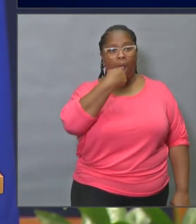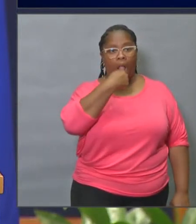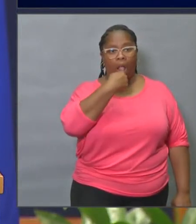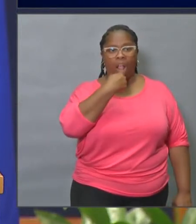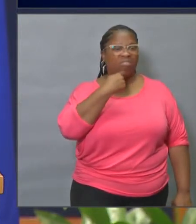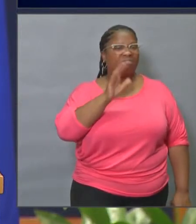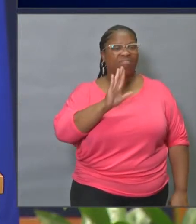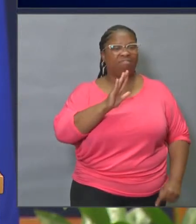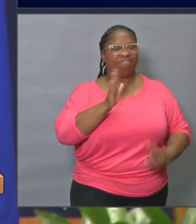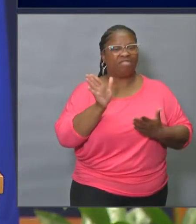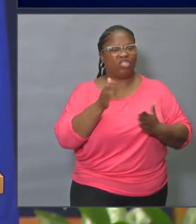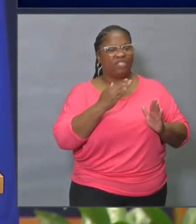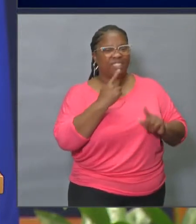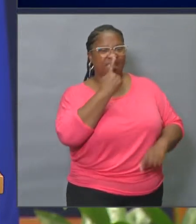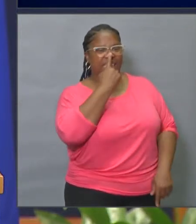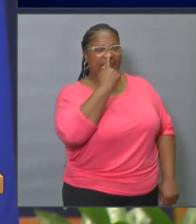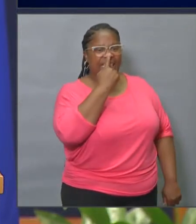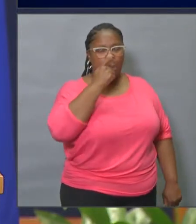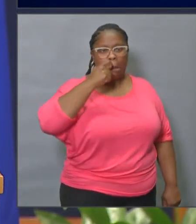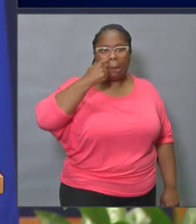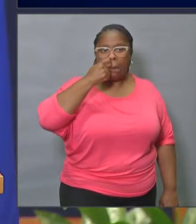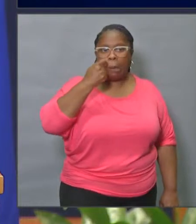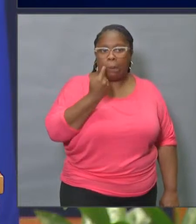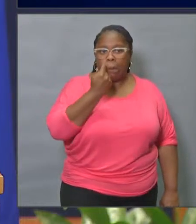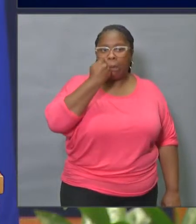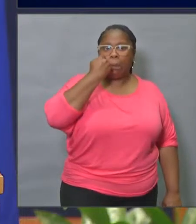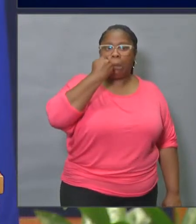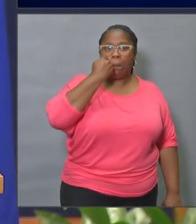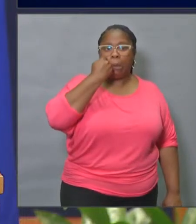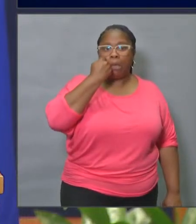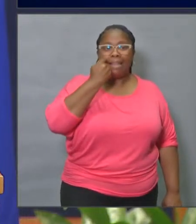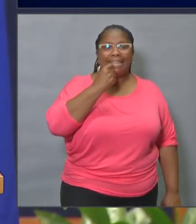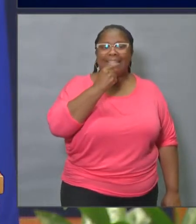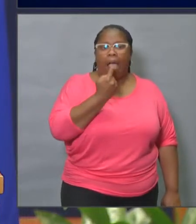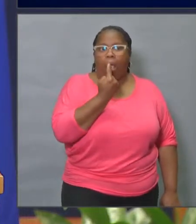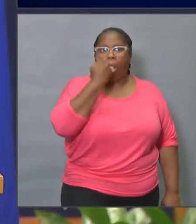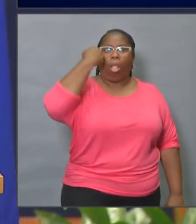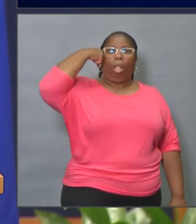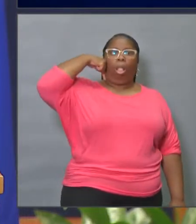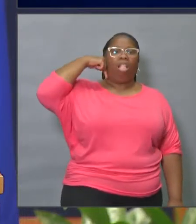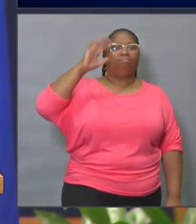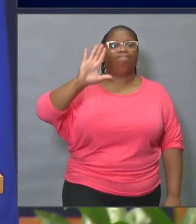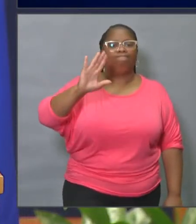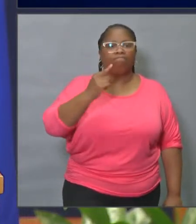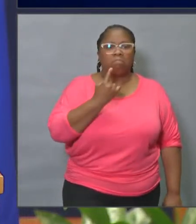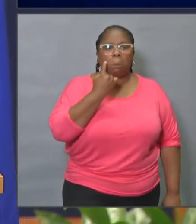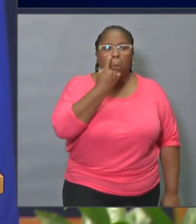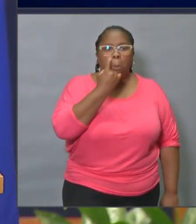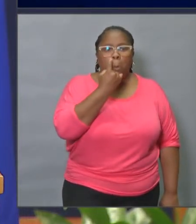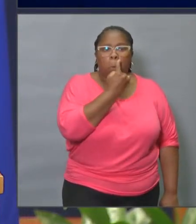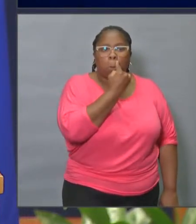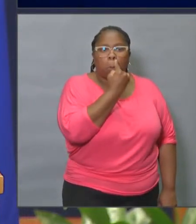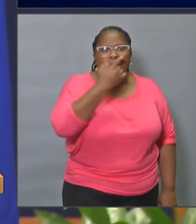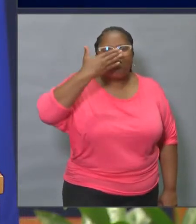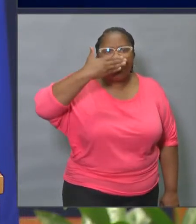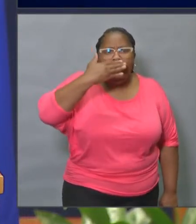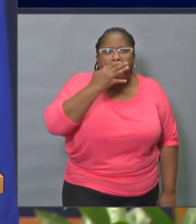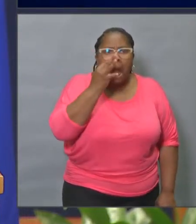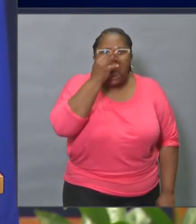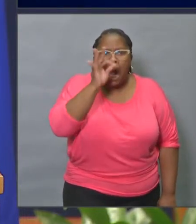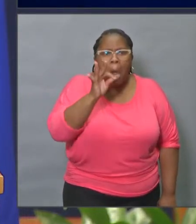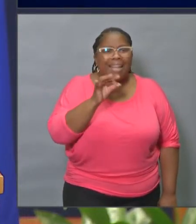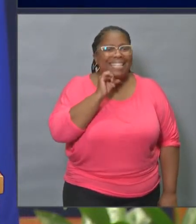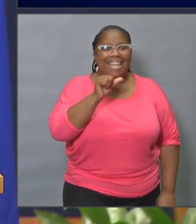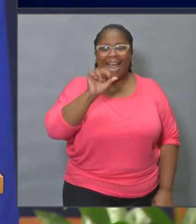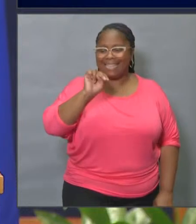a nasal swab. This is a swab of the front of the nose. This is very different than sometimes what people hear about of a